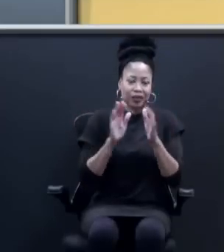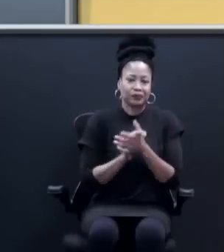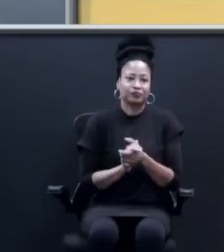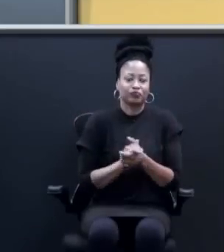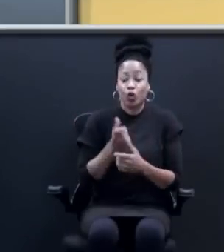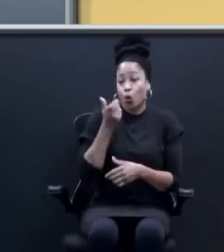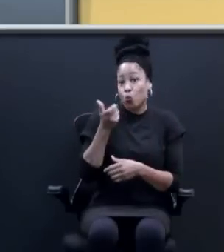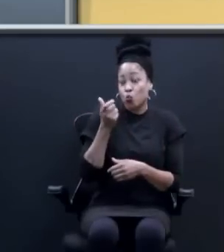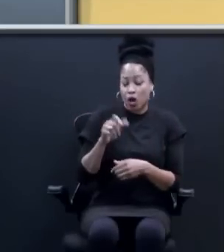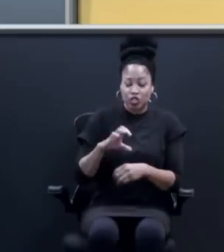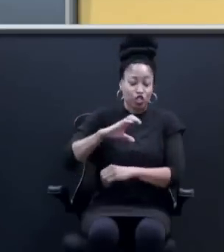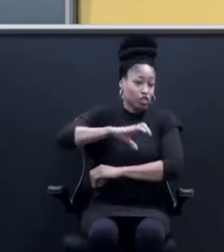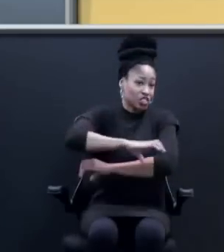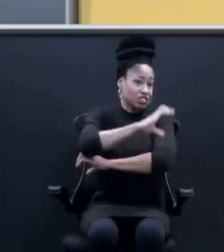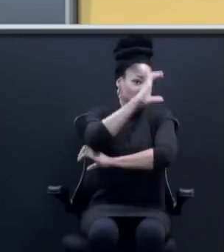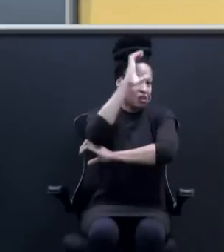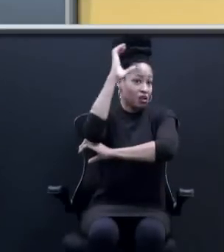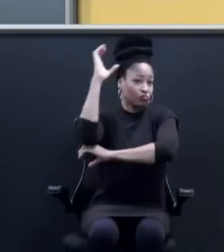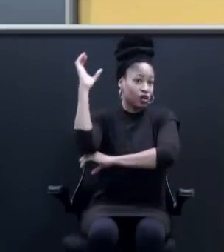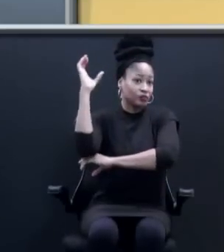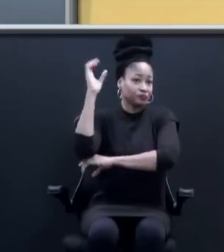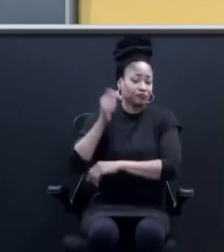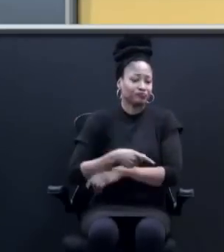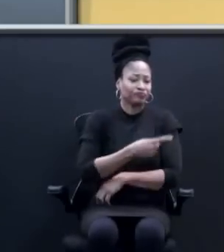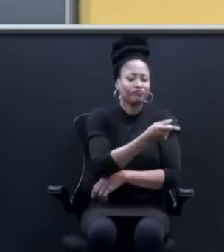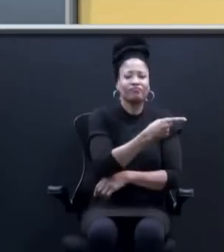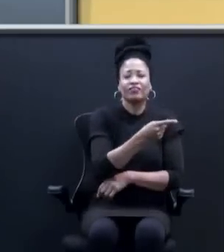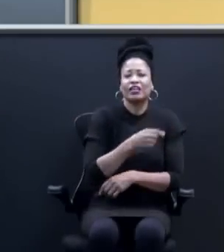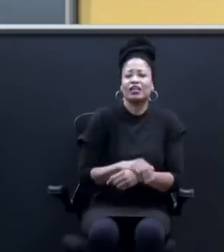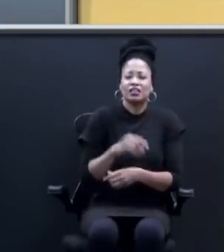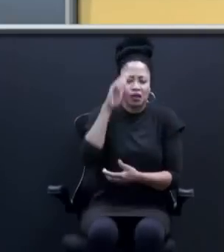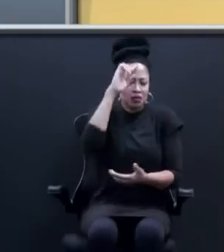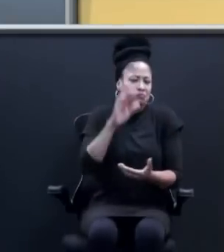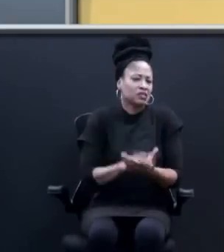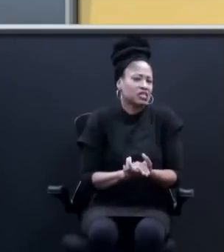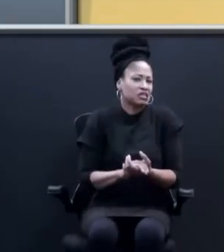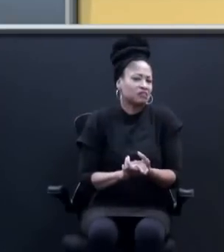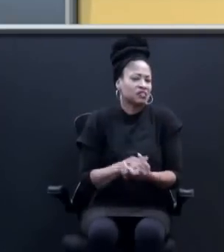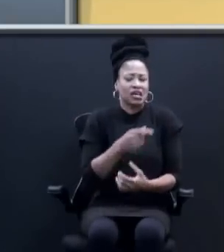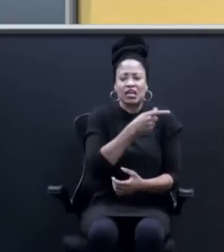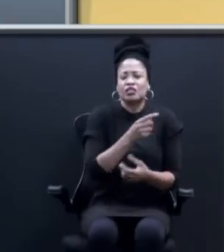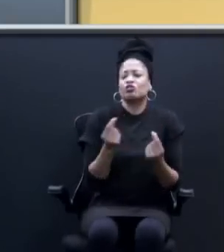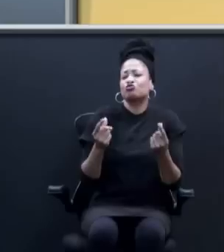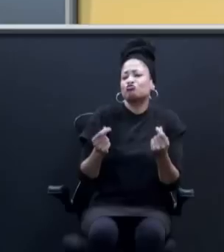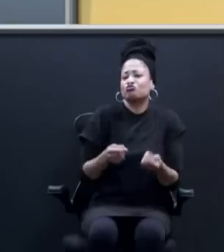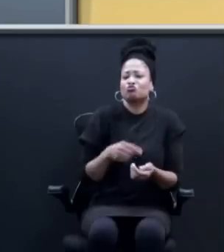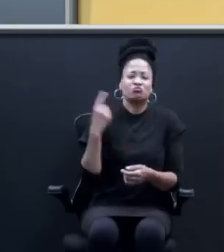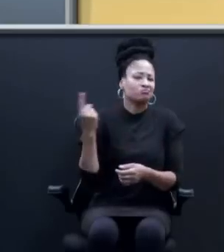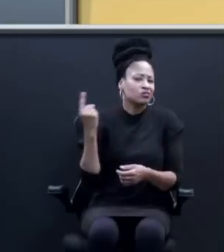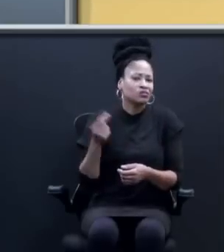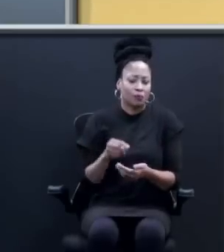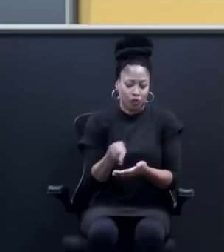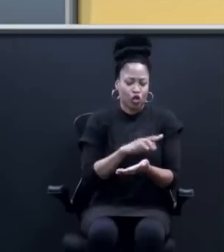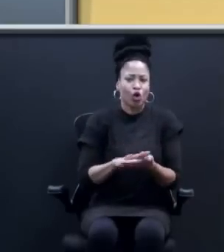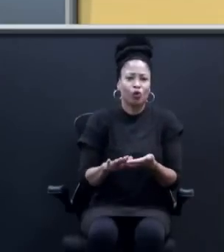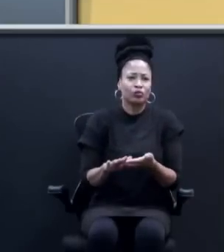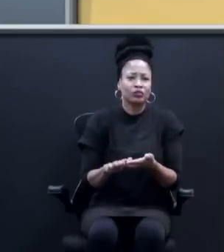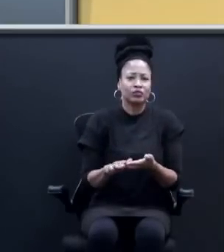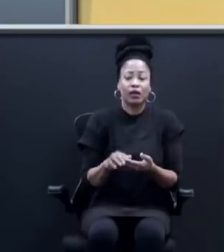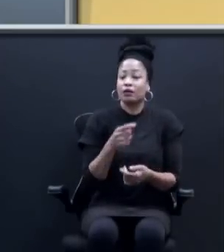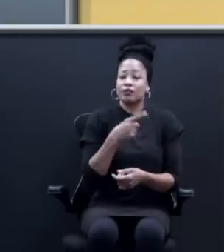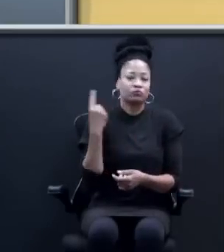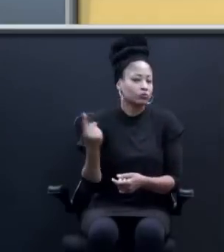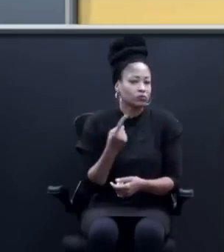church out there. And they thought they was doing something holy. It never dawned on them that they was actually watching the sun